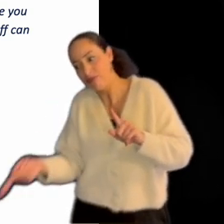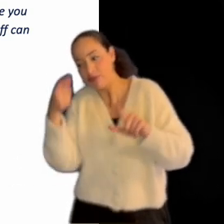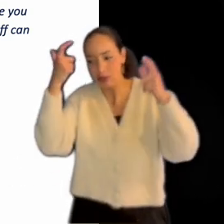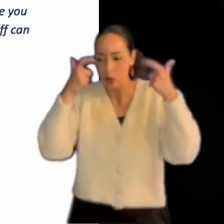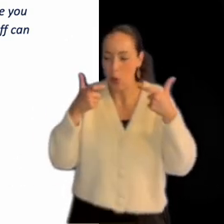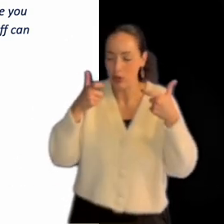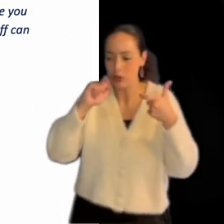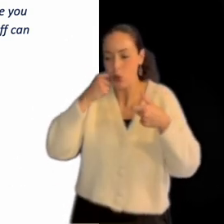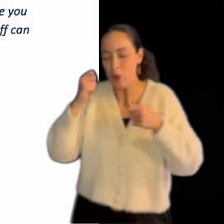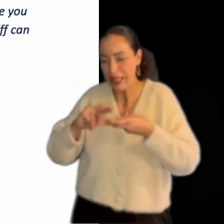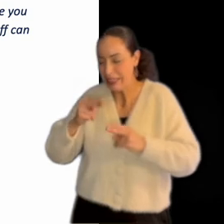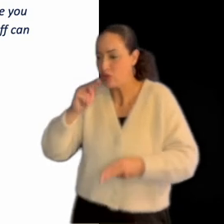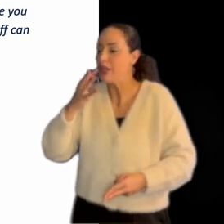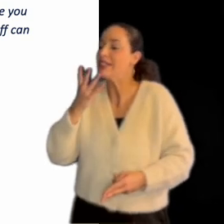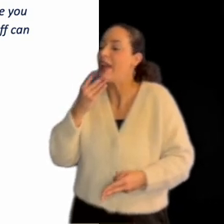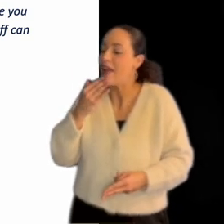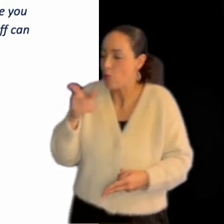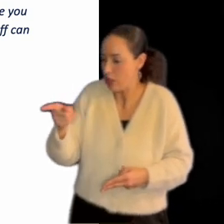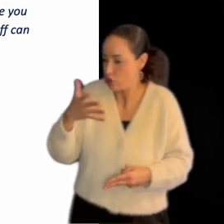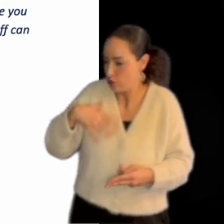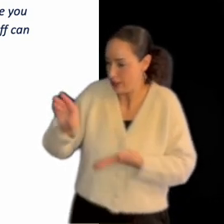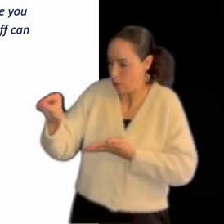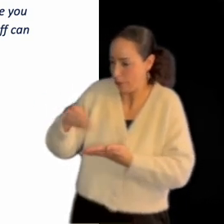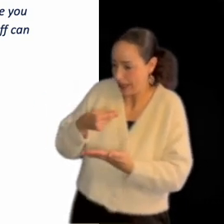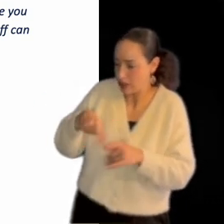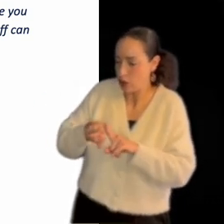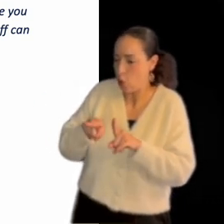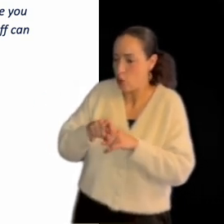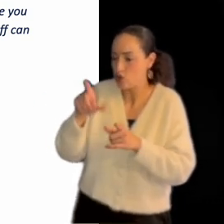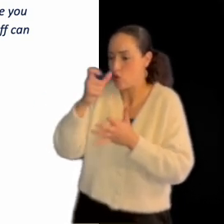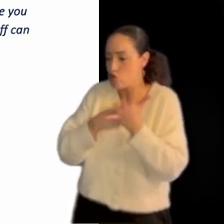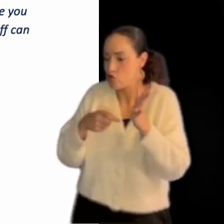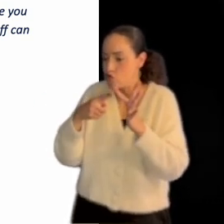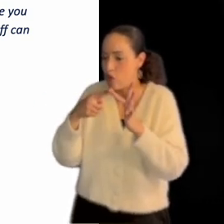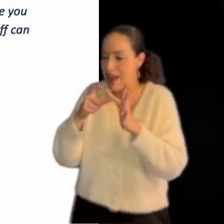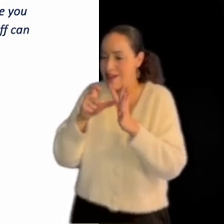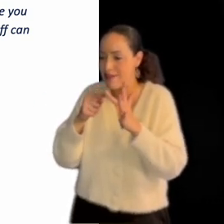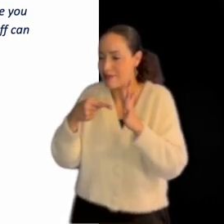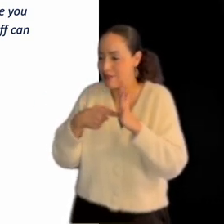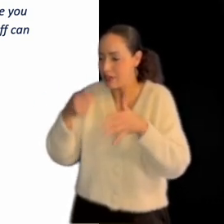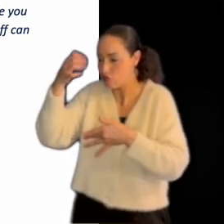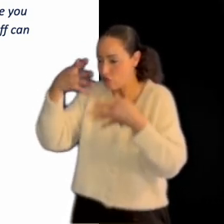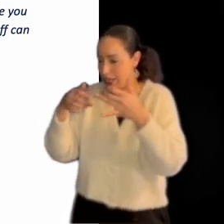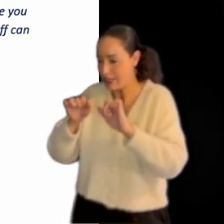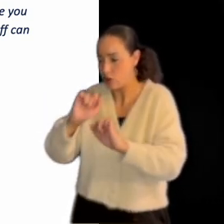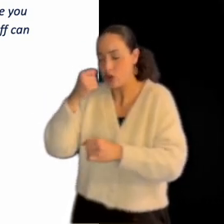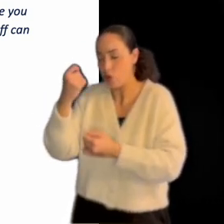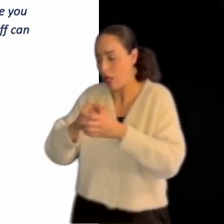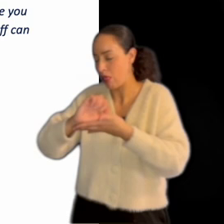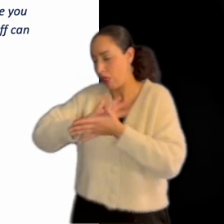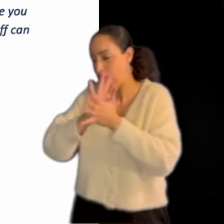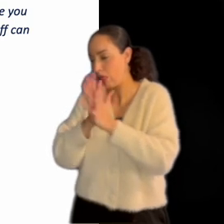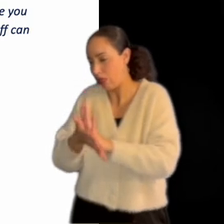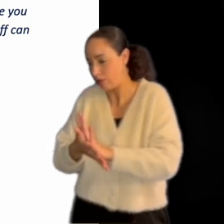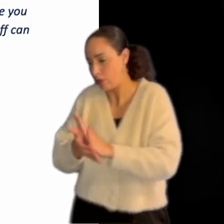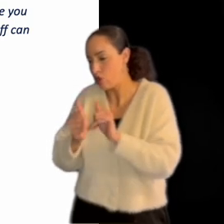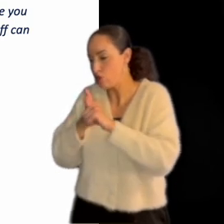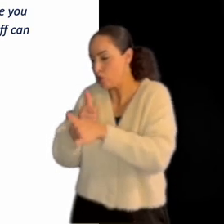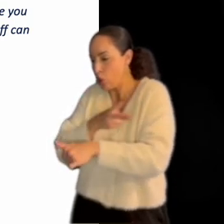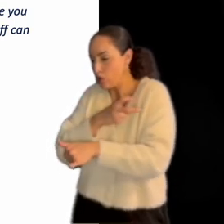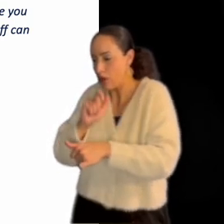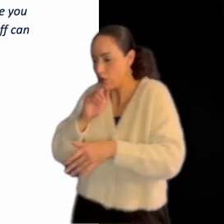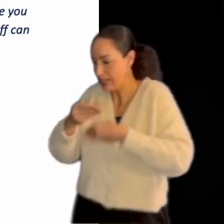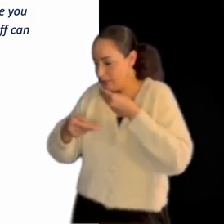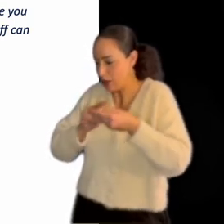credit rating for the future. Your support staff can explain why this is to be avoided at all costs. Any difficulties you may